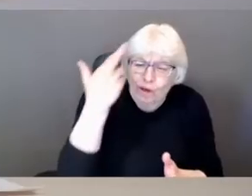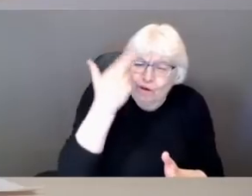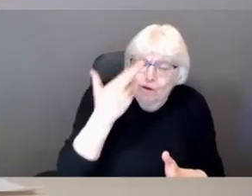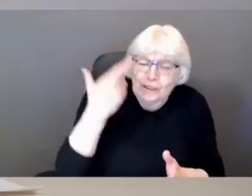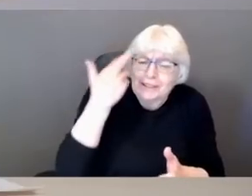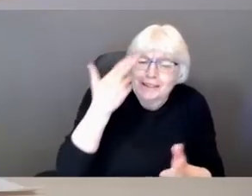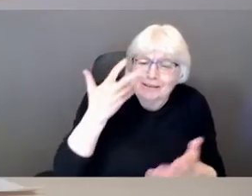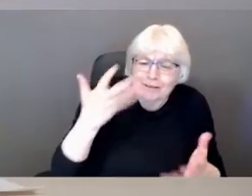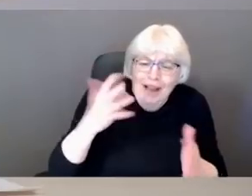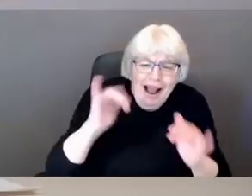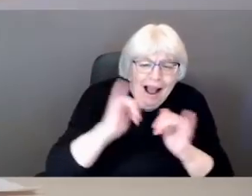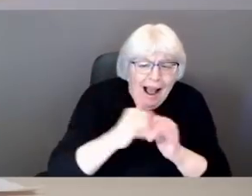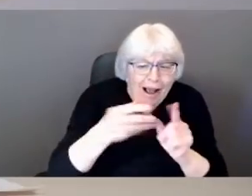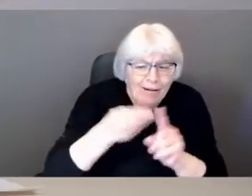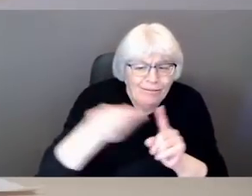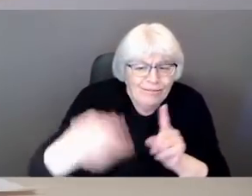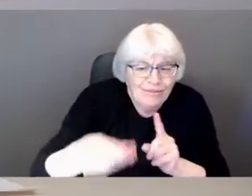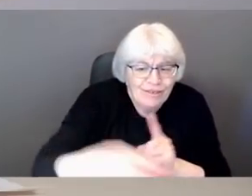or